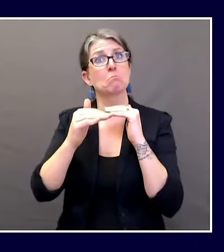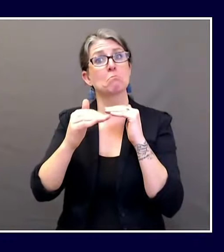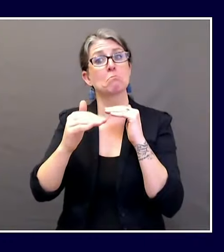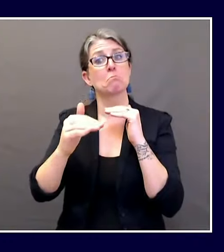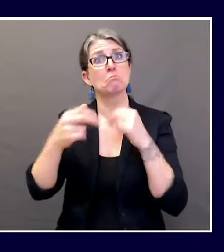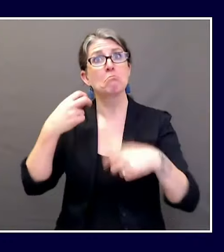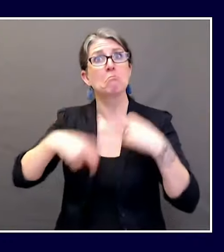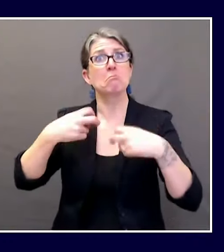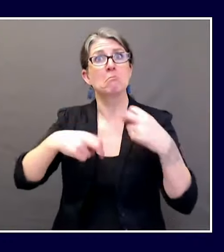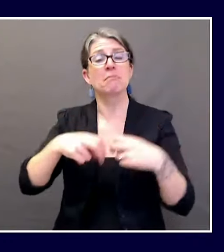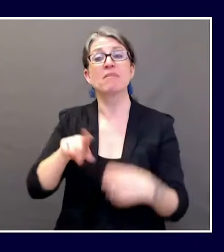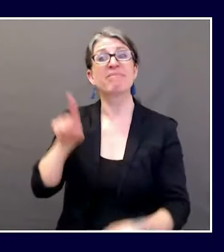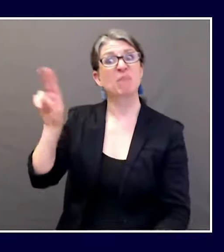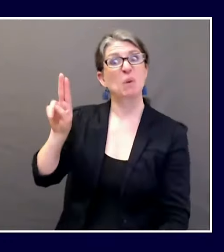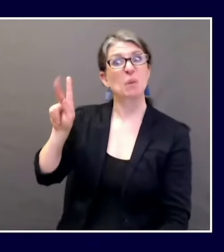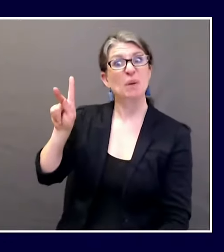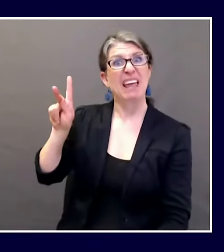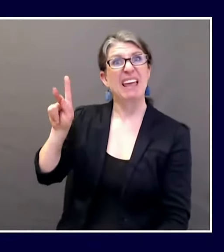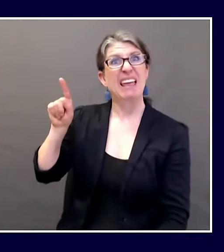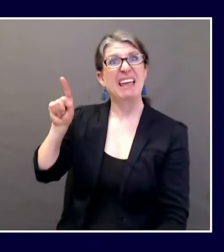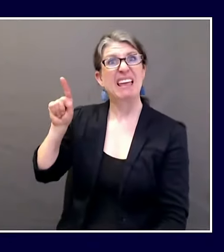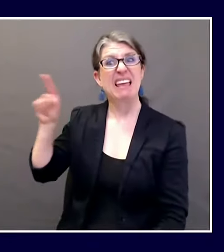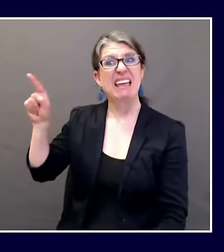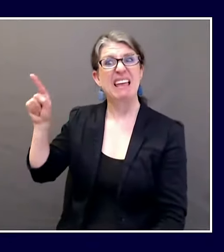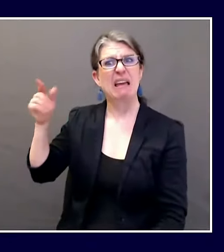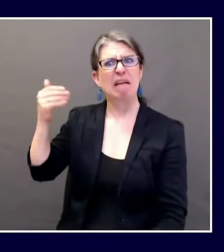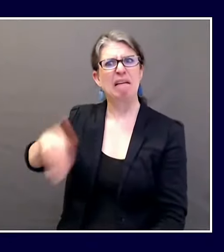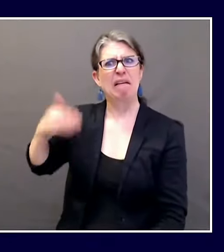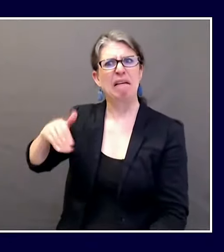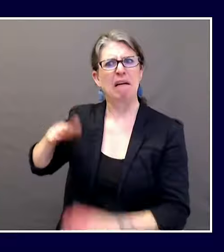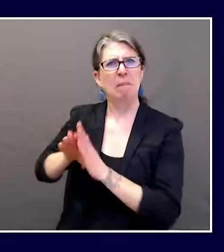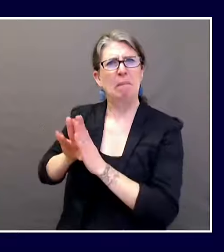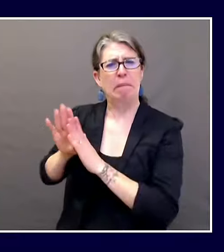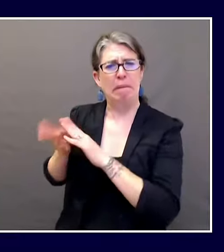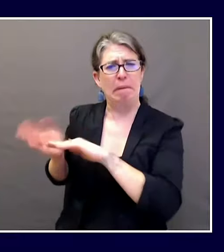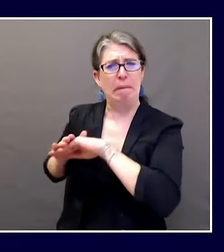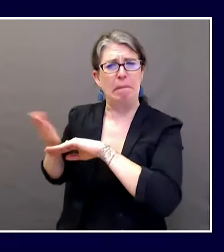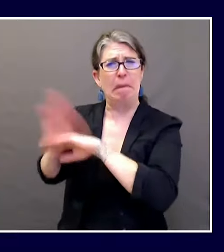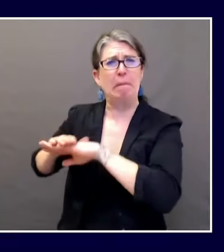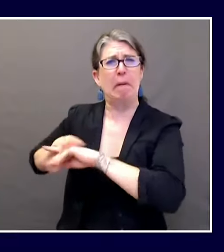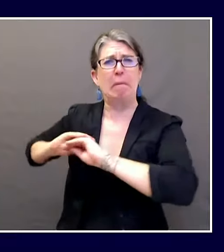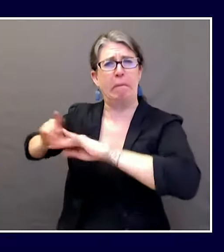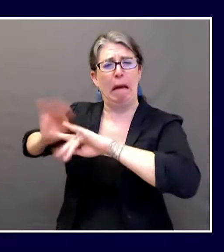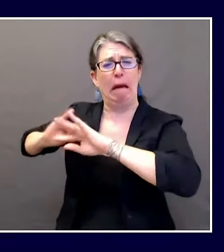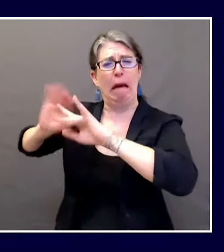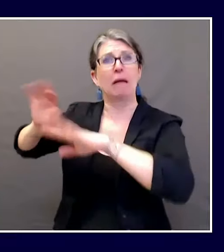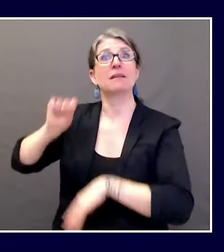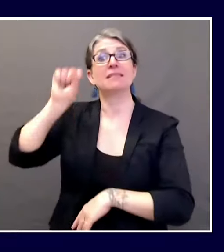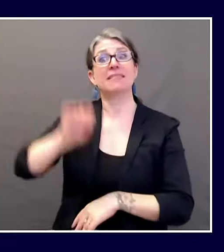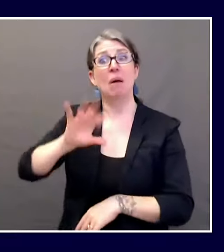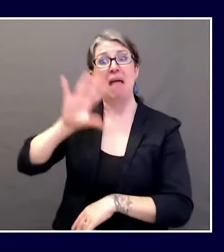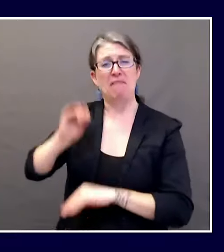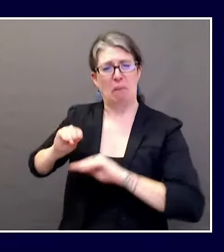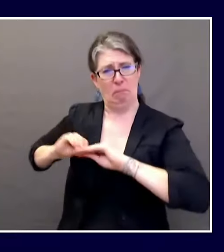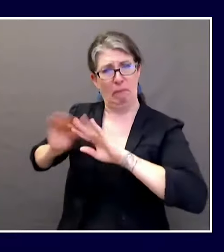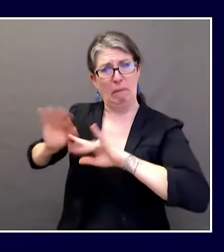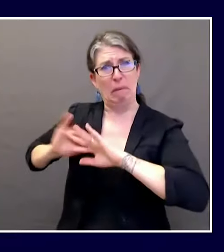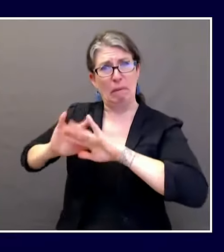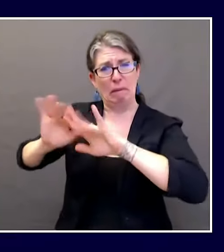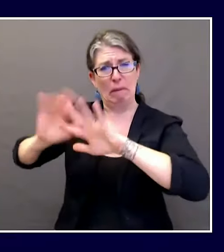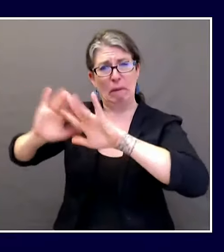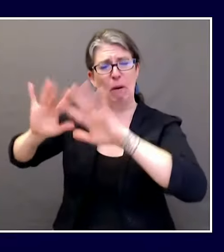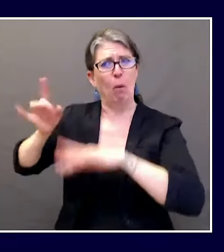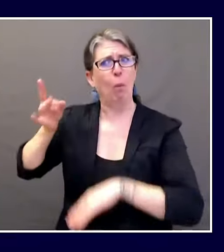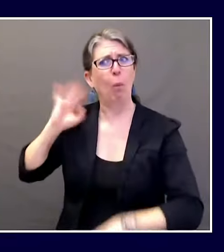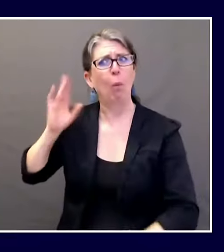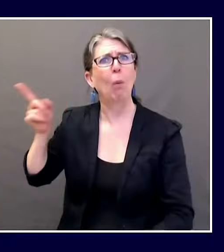the strong pace of vaccination in the United States reduces the likelihood. But make no mistake, we are on the lookout for that. And